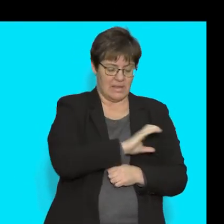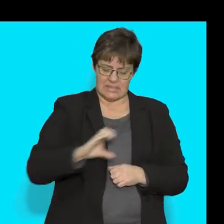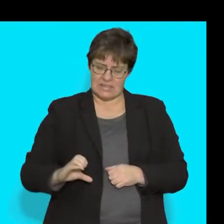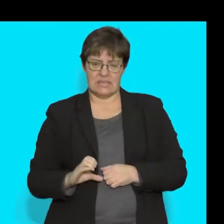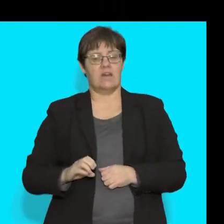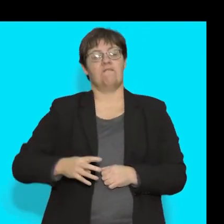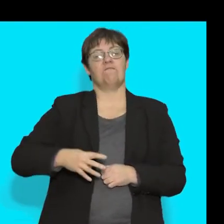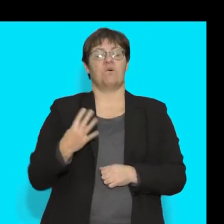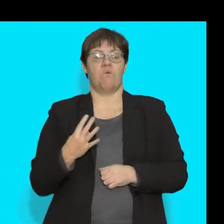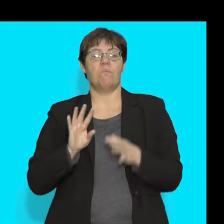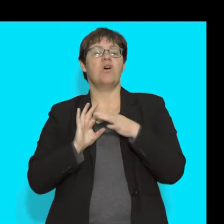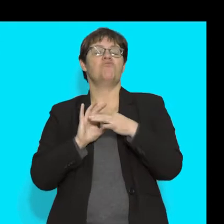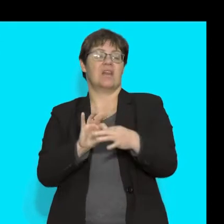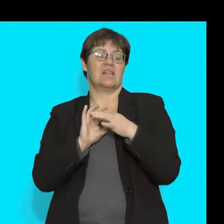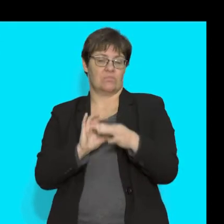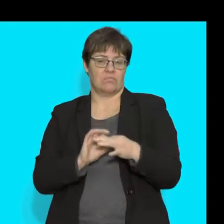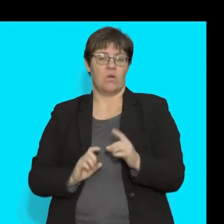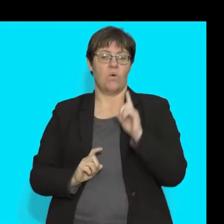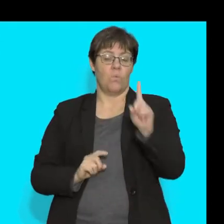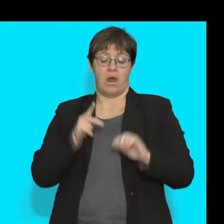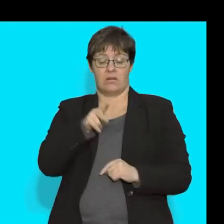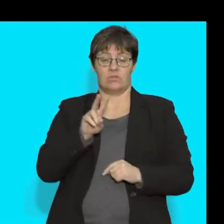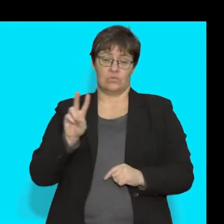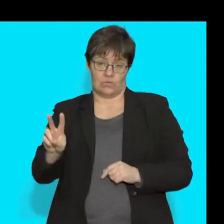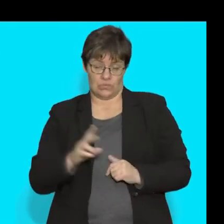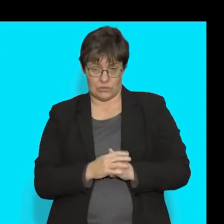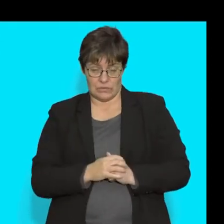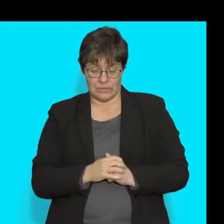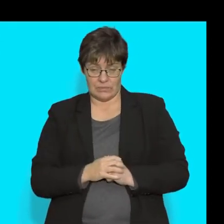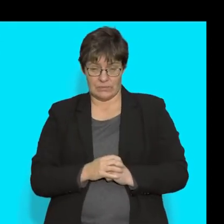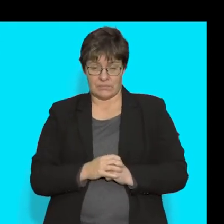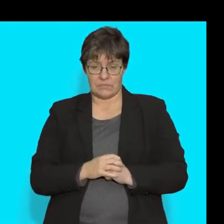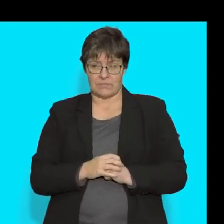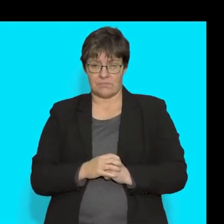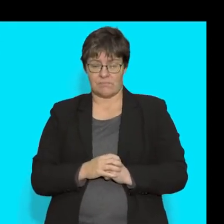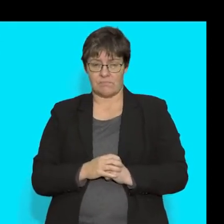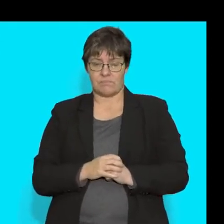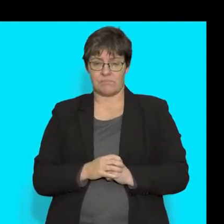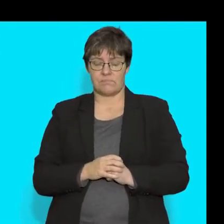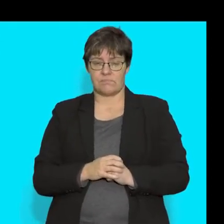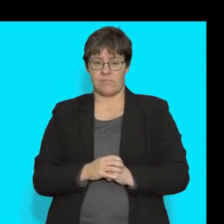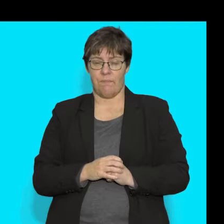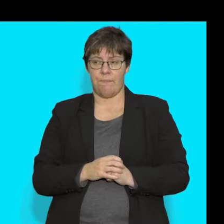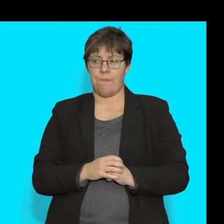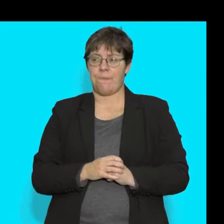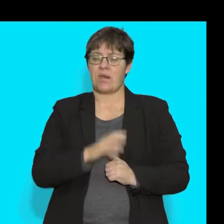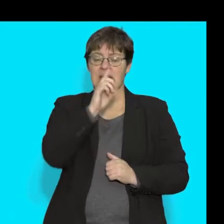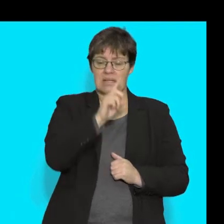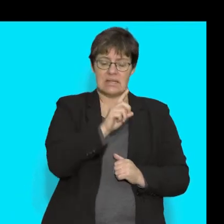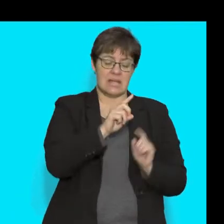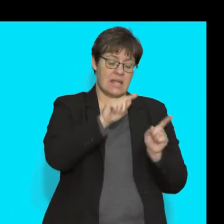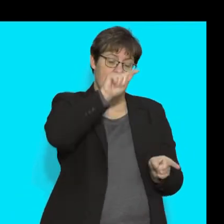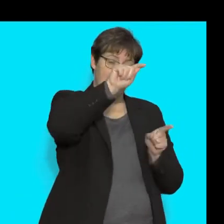units, like that. They have a relationship of 1 is to 2. And then if D is the midpoint of